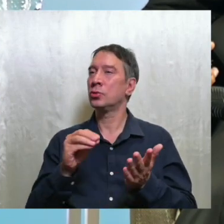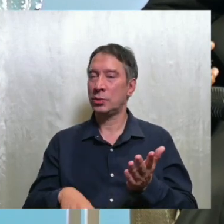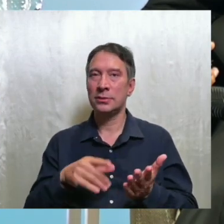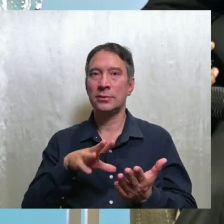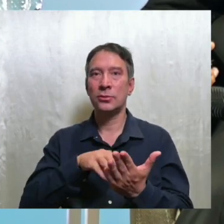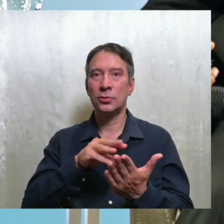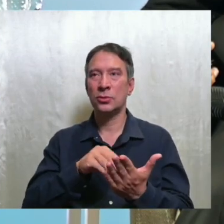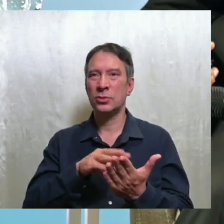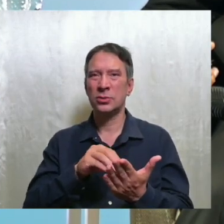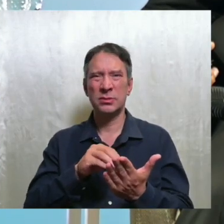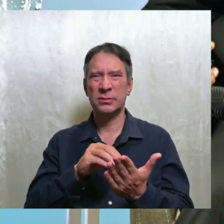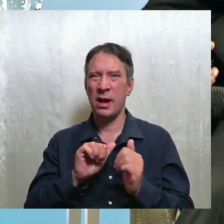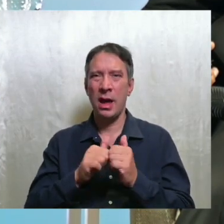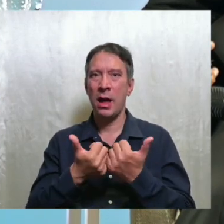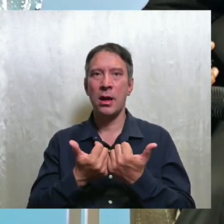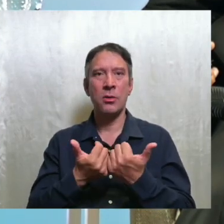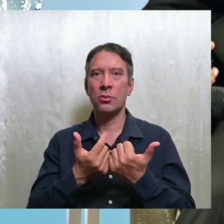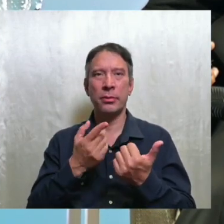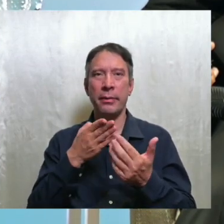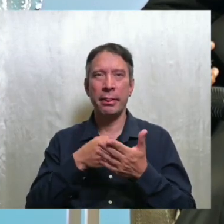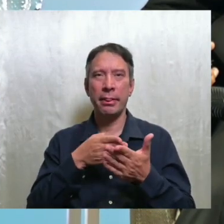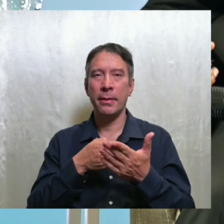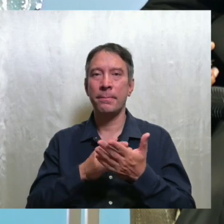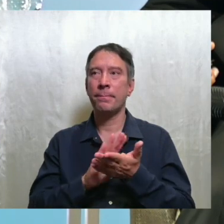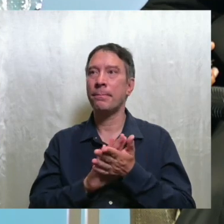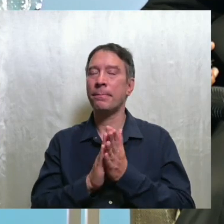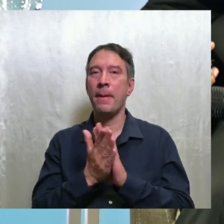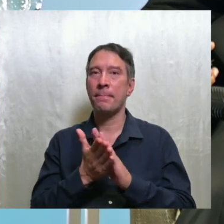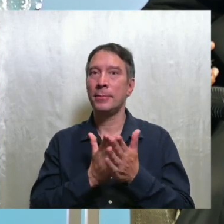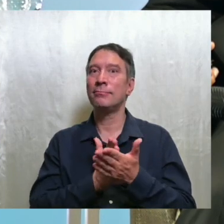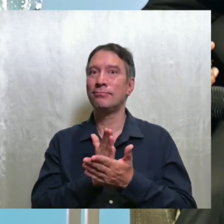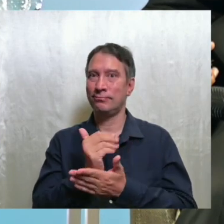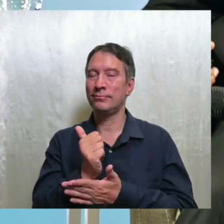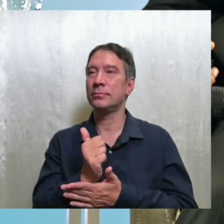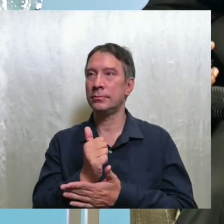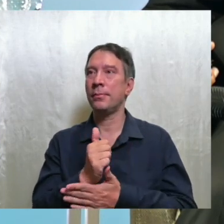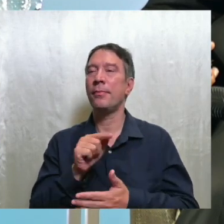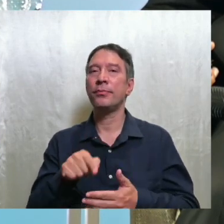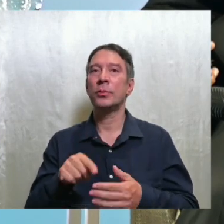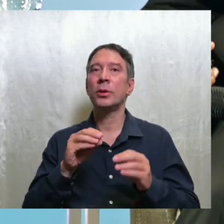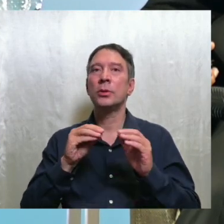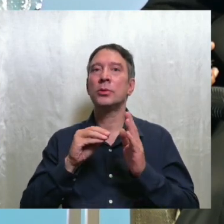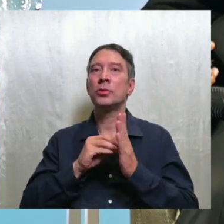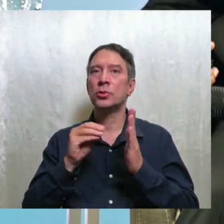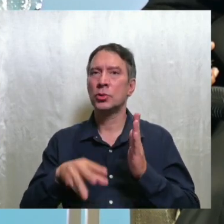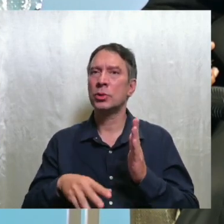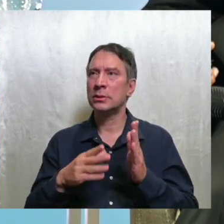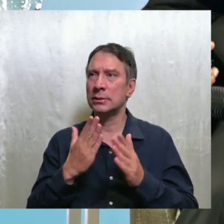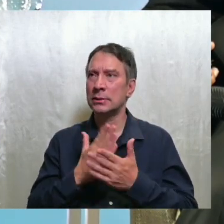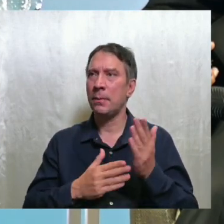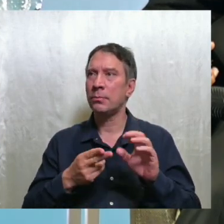ultimately aiming to reduce dropout rates and empower instructors to provide personalized learning. As a